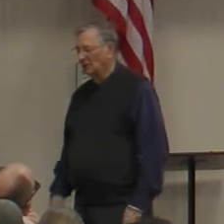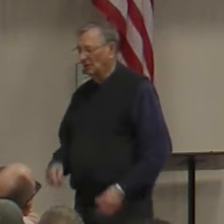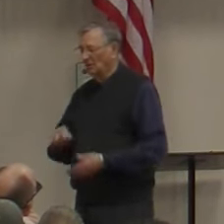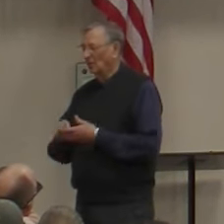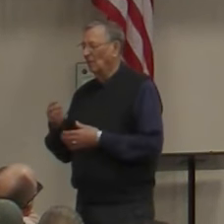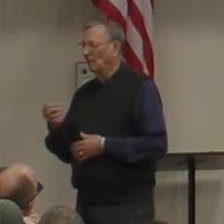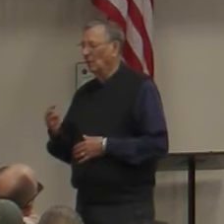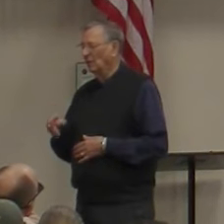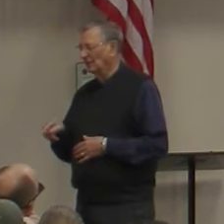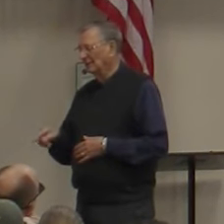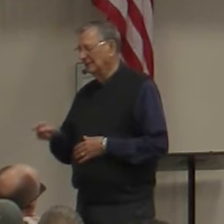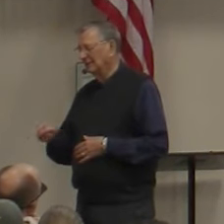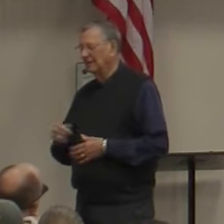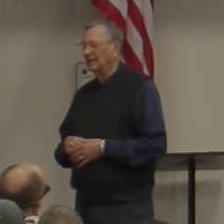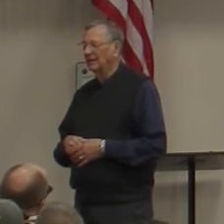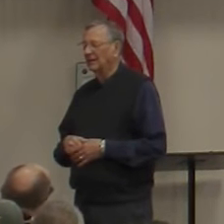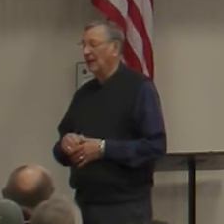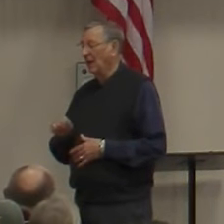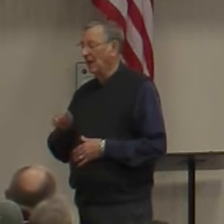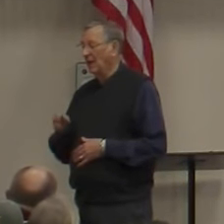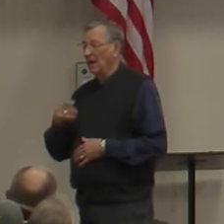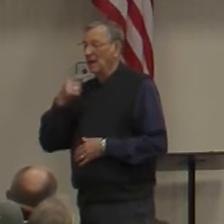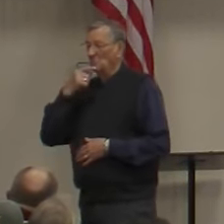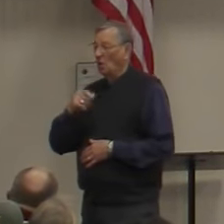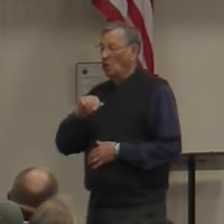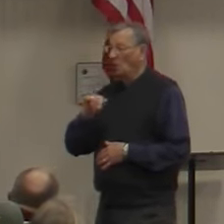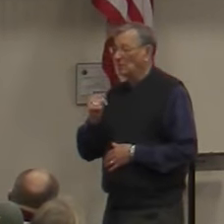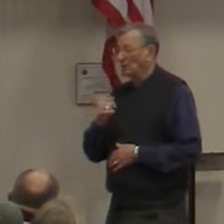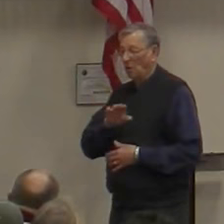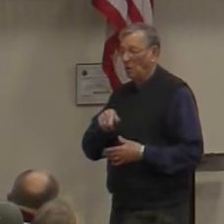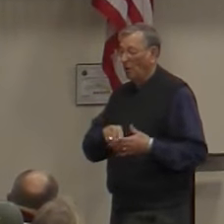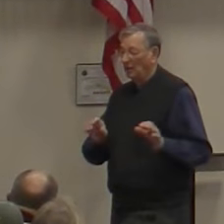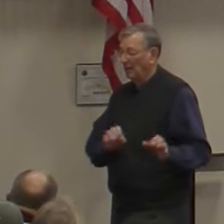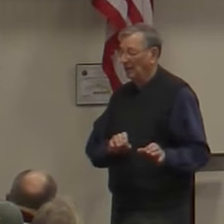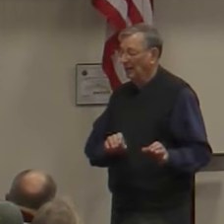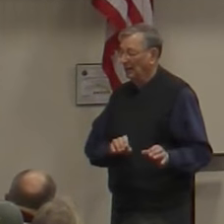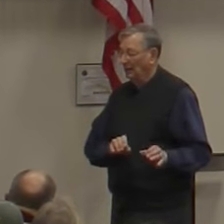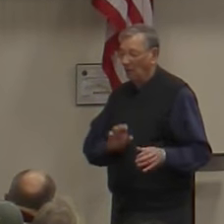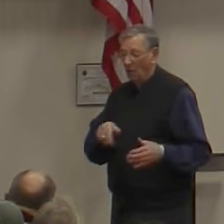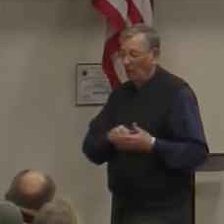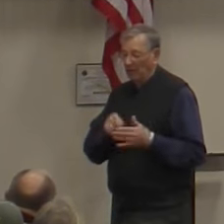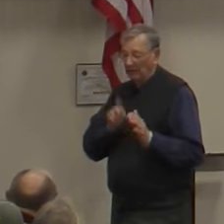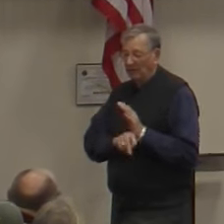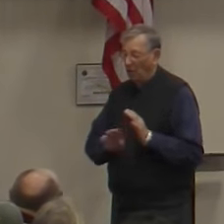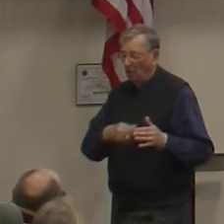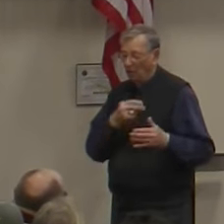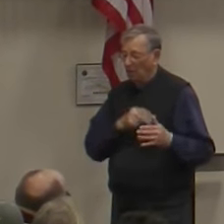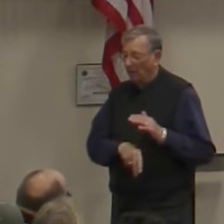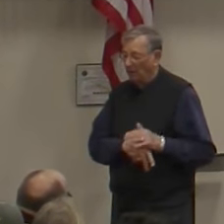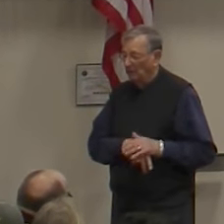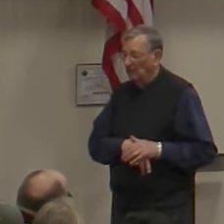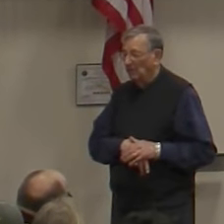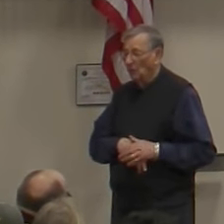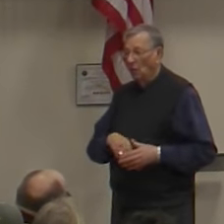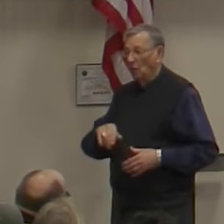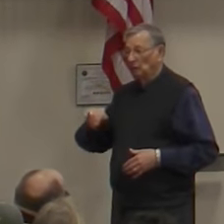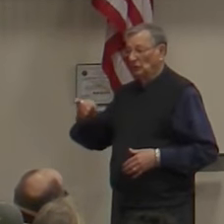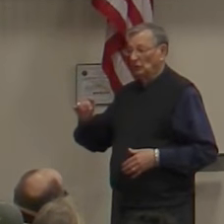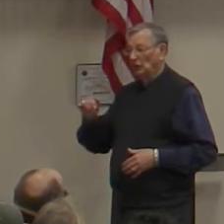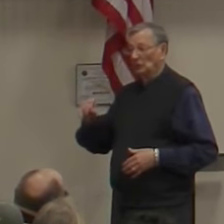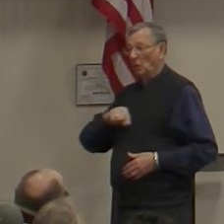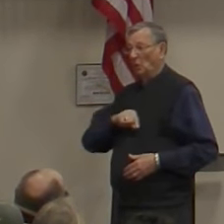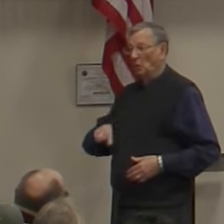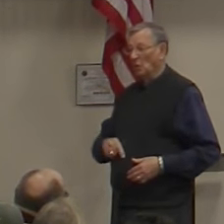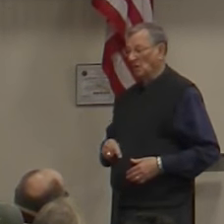Kings 19. Ahab told Jezebel all that Elijah had done and how he had killed all the prophets with the sword. Then Jezebel sent a